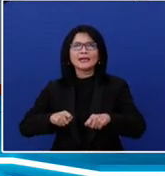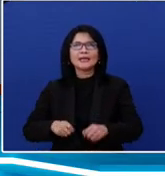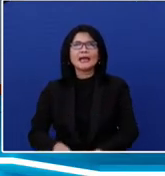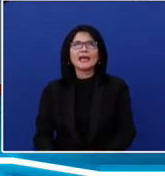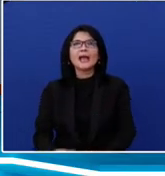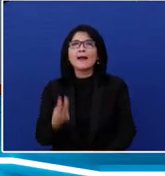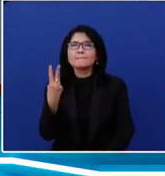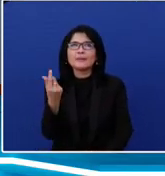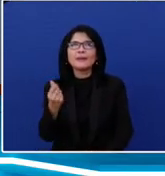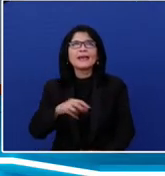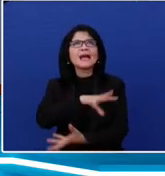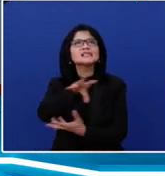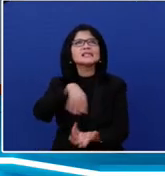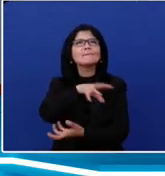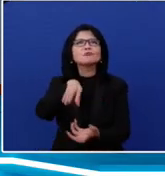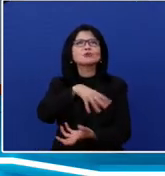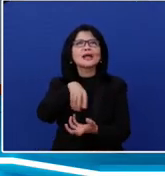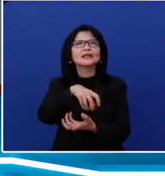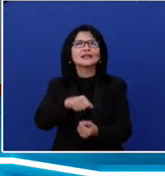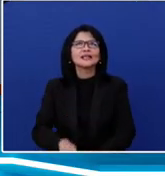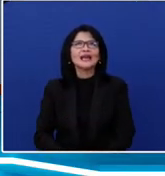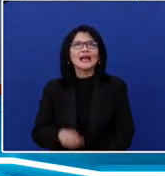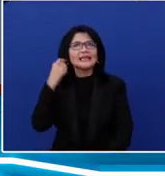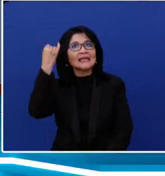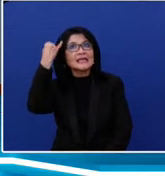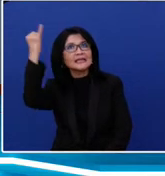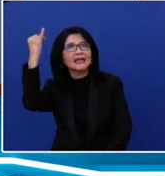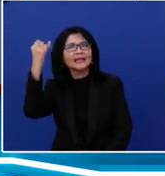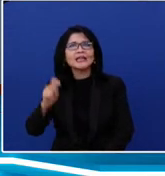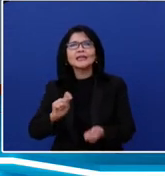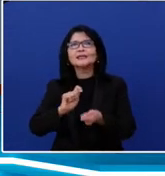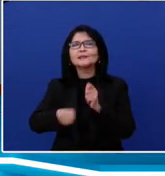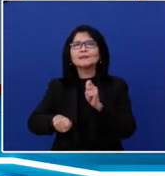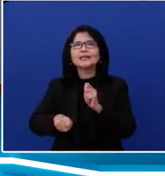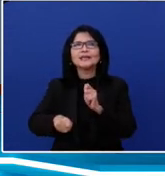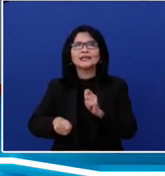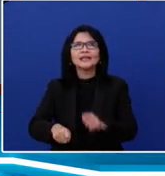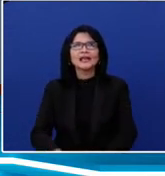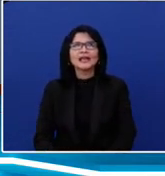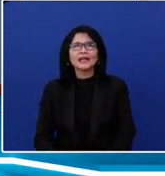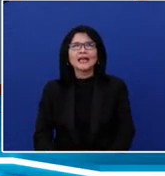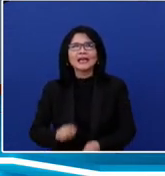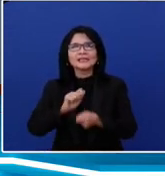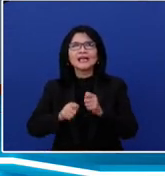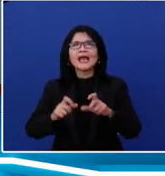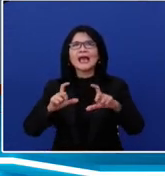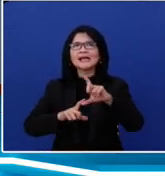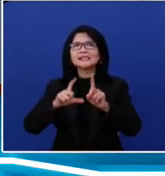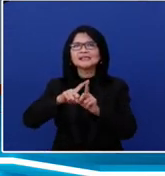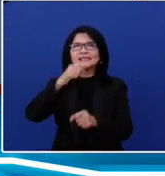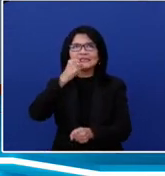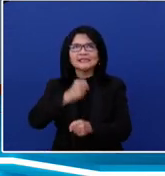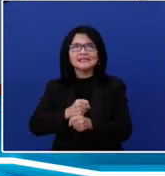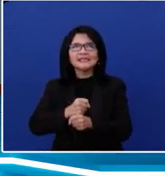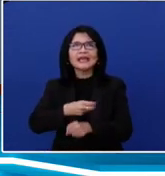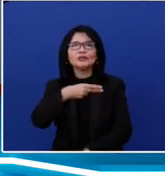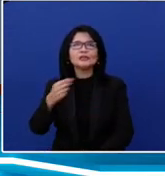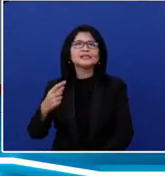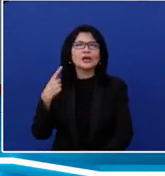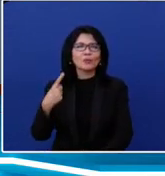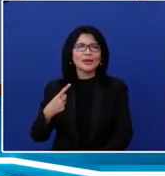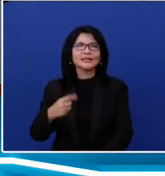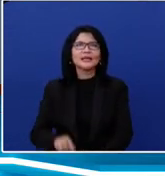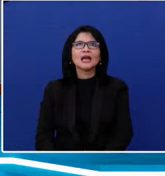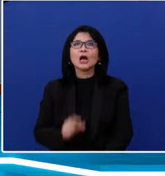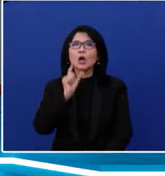lived in the formation of sdj Indonesia one aset struktur Project using various sources